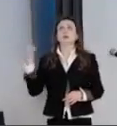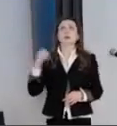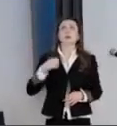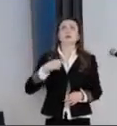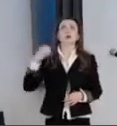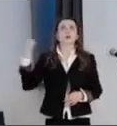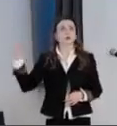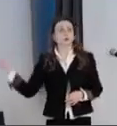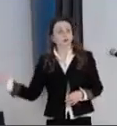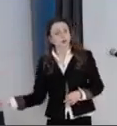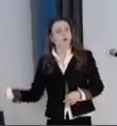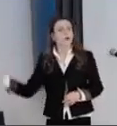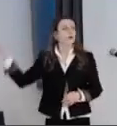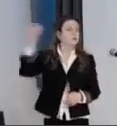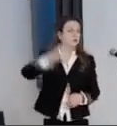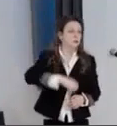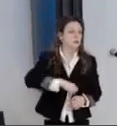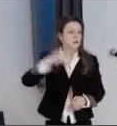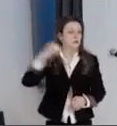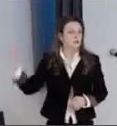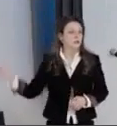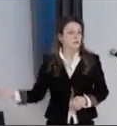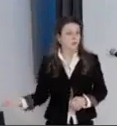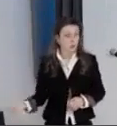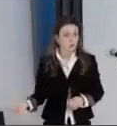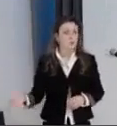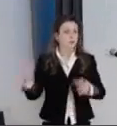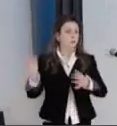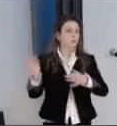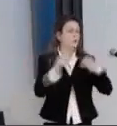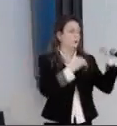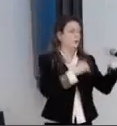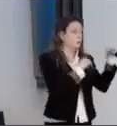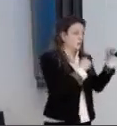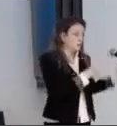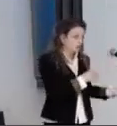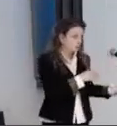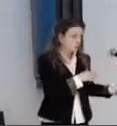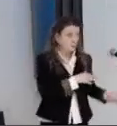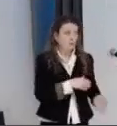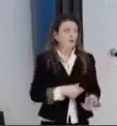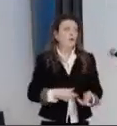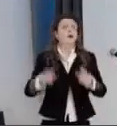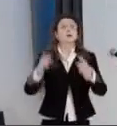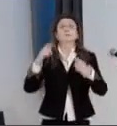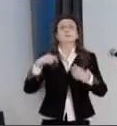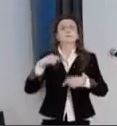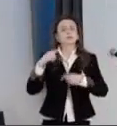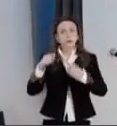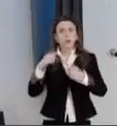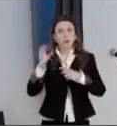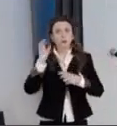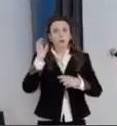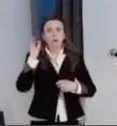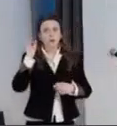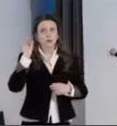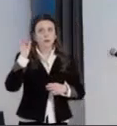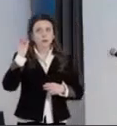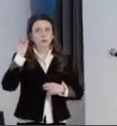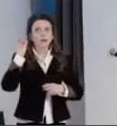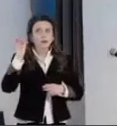in the sense of not falling prey to either aesthetic deceptions or aesthetic omissions in the way that Carlson does, then knowing